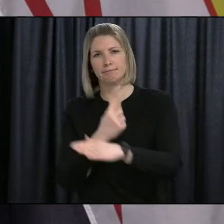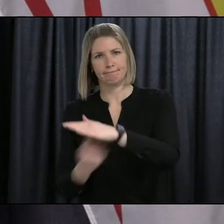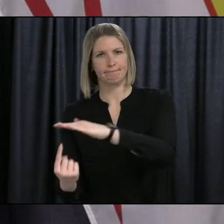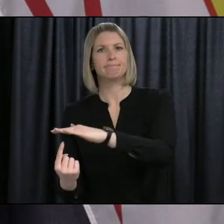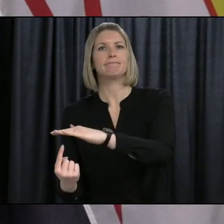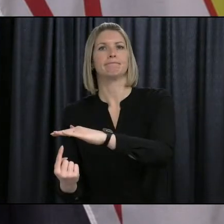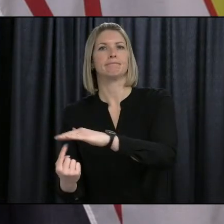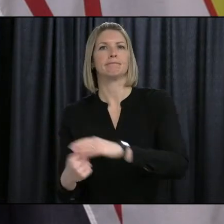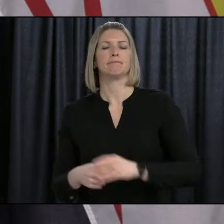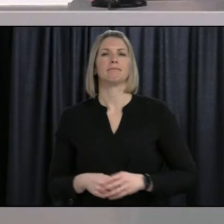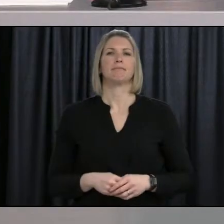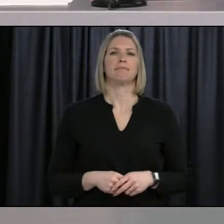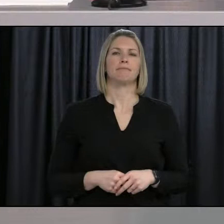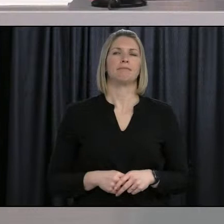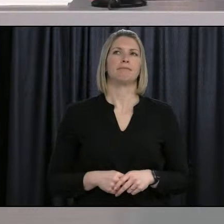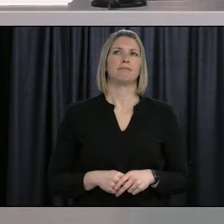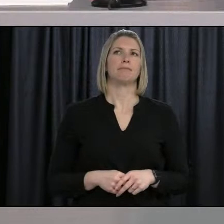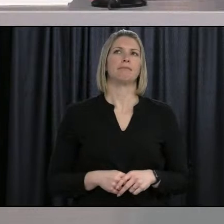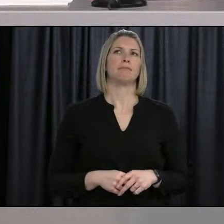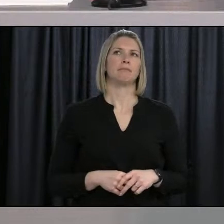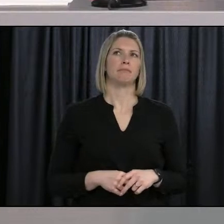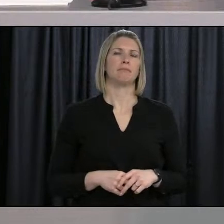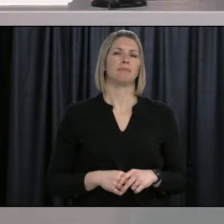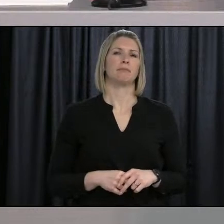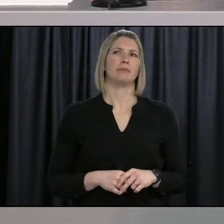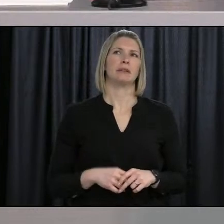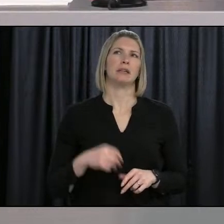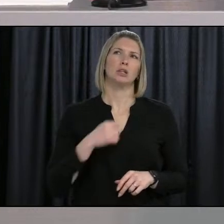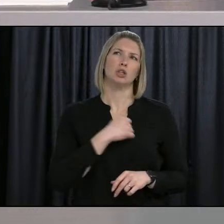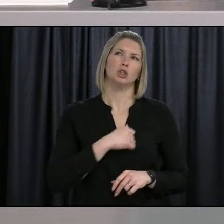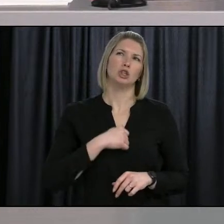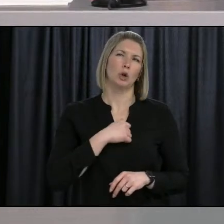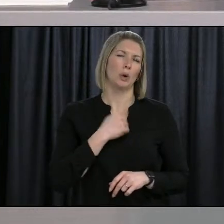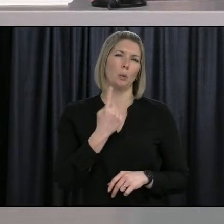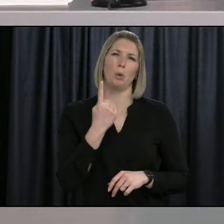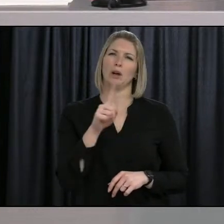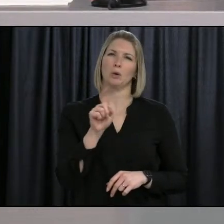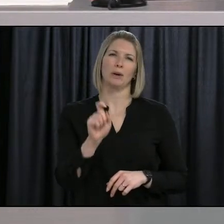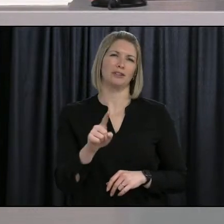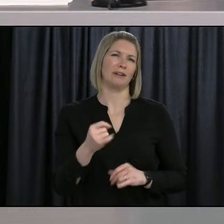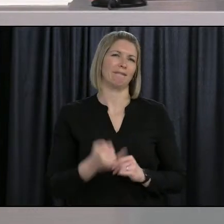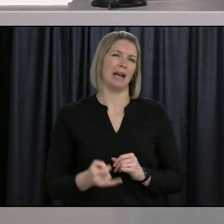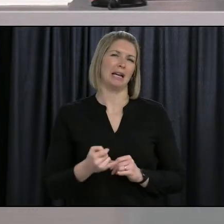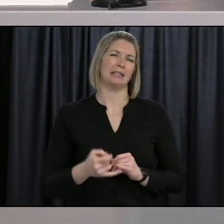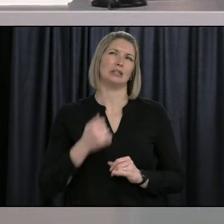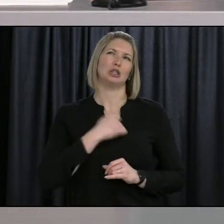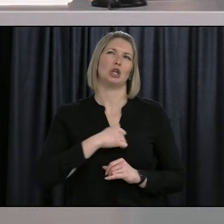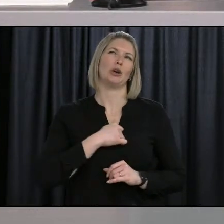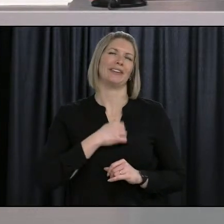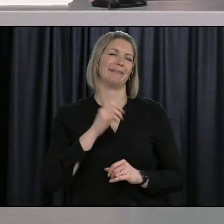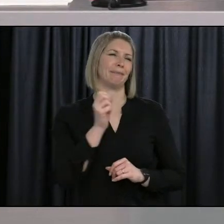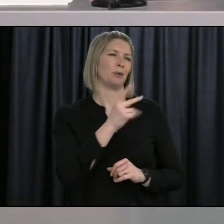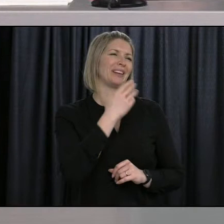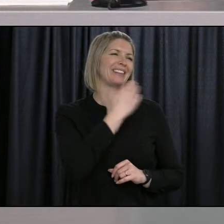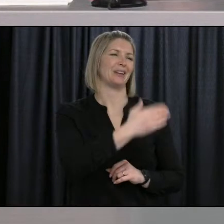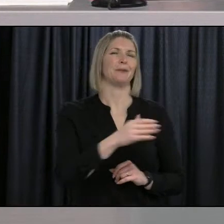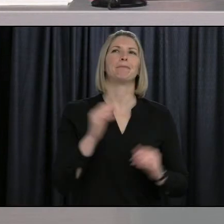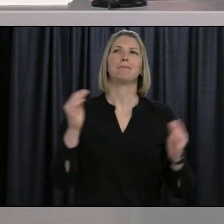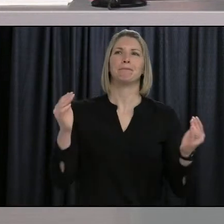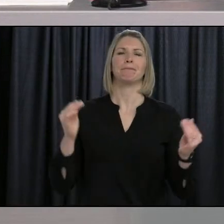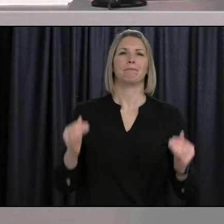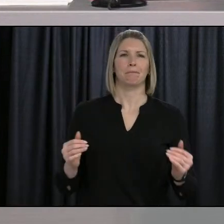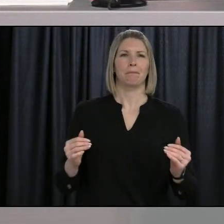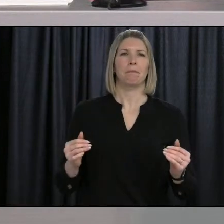Just as a quick follow-up, in the contract, No, it's contact. just one final question, All right. Jason. Thank Sorry. you. No problem.